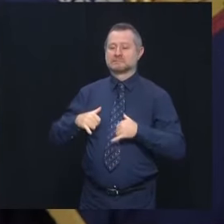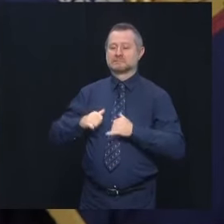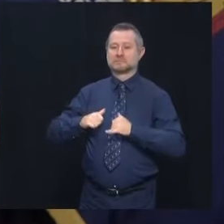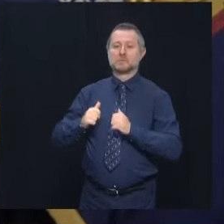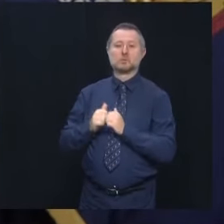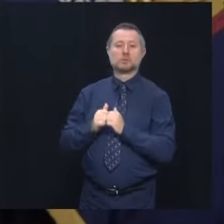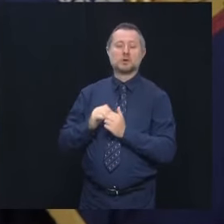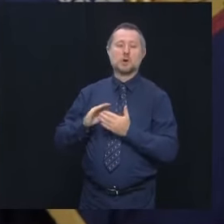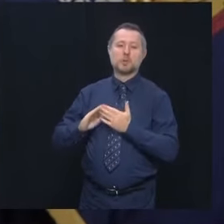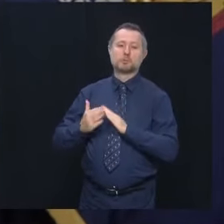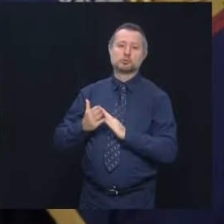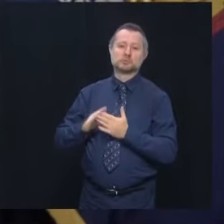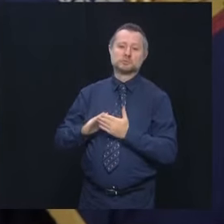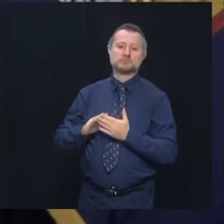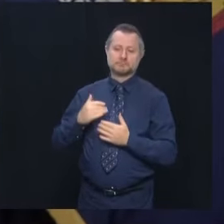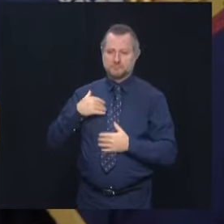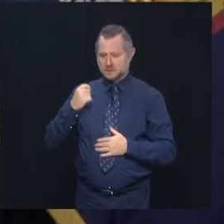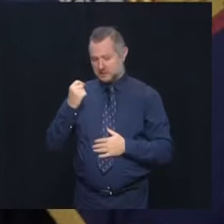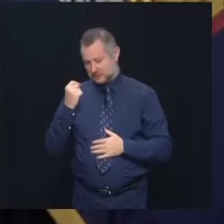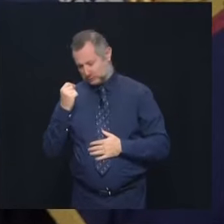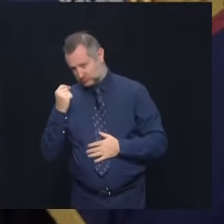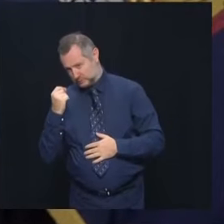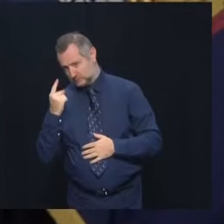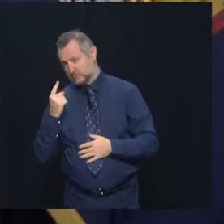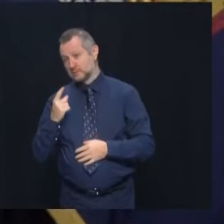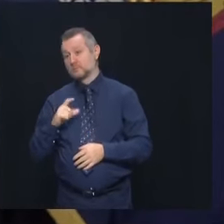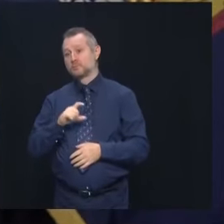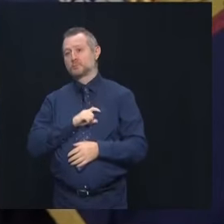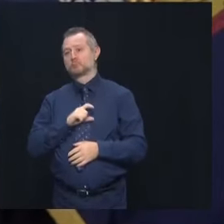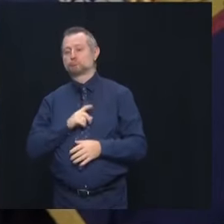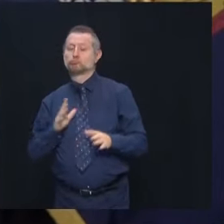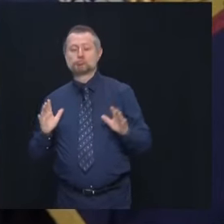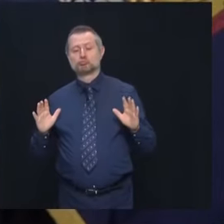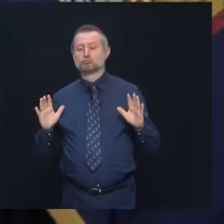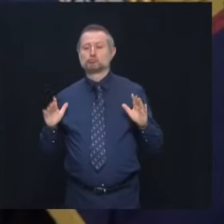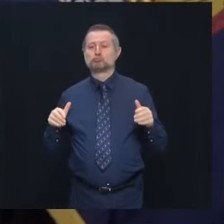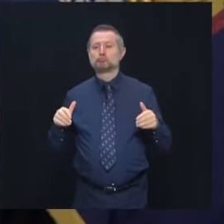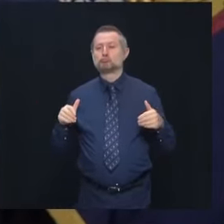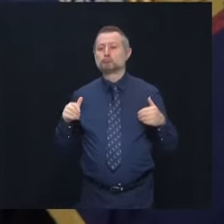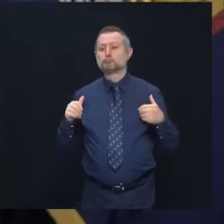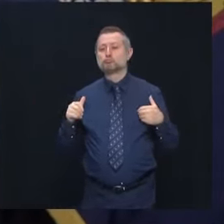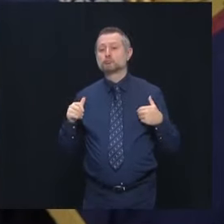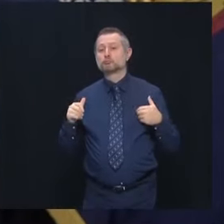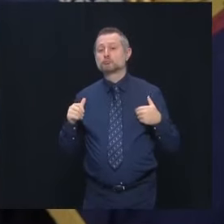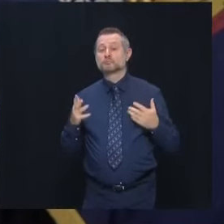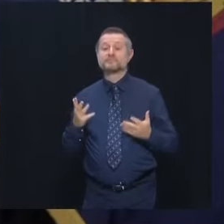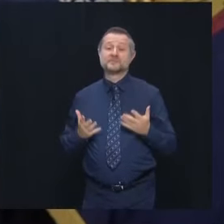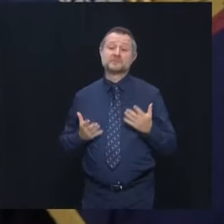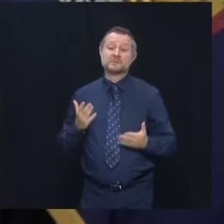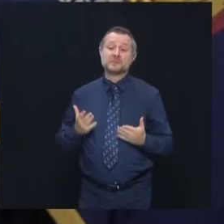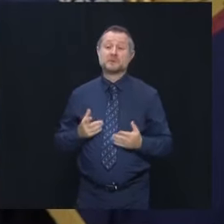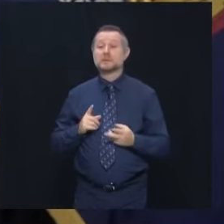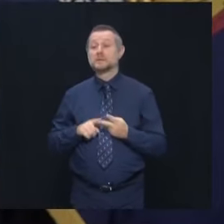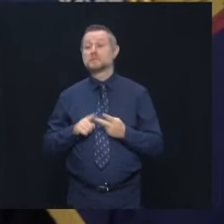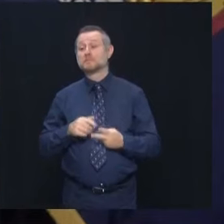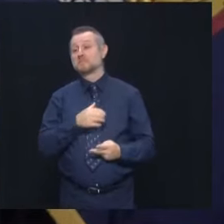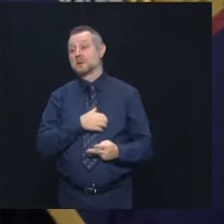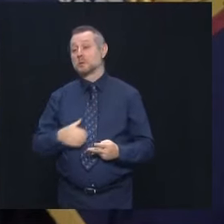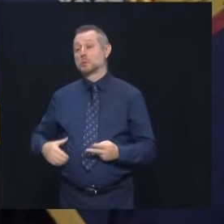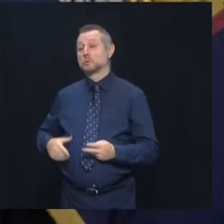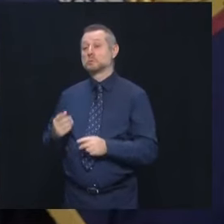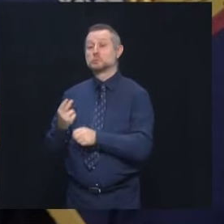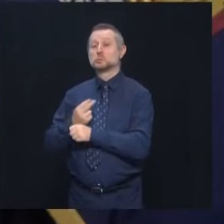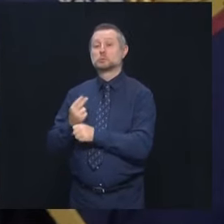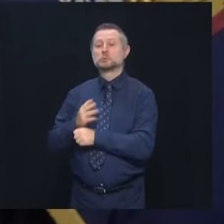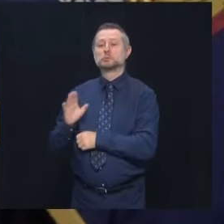Do they want to engage in this kind of activity? Then you go to, the mayor's been using the sheriff. The